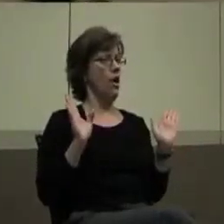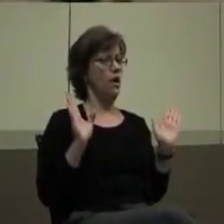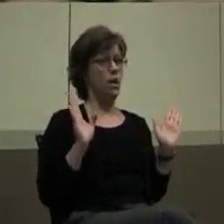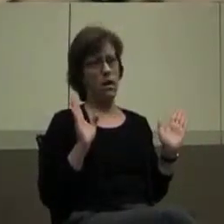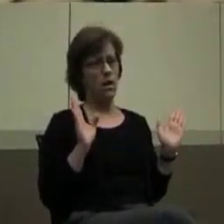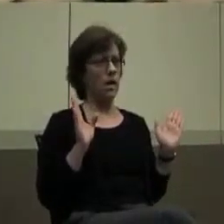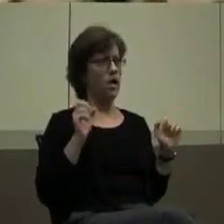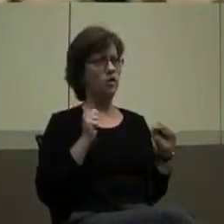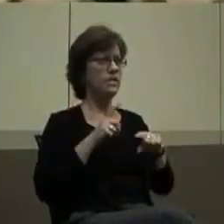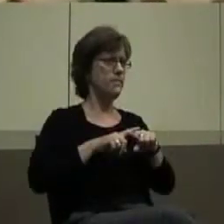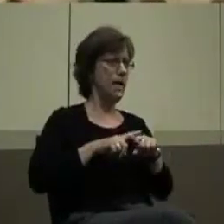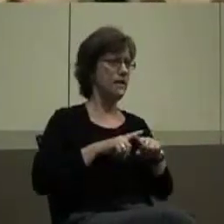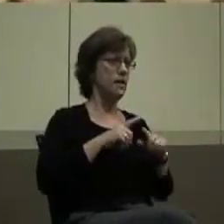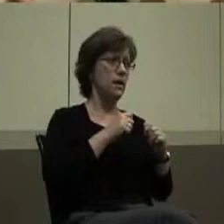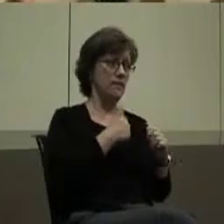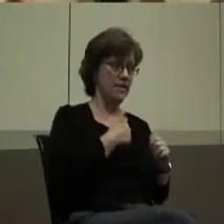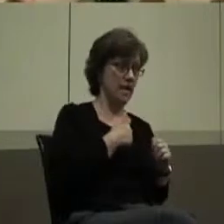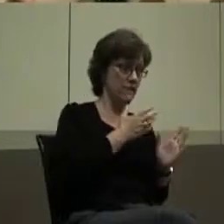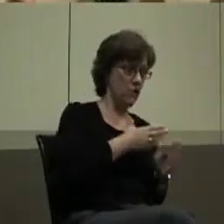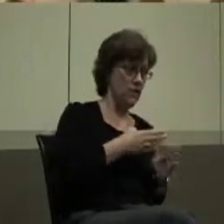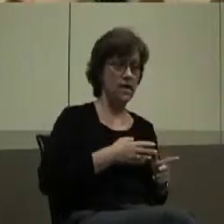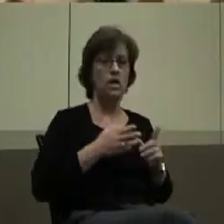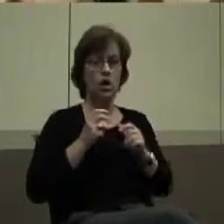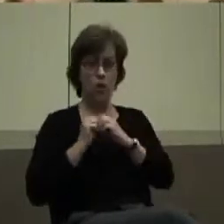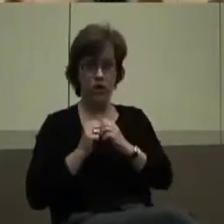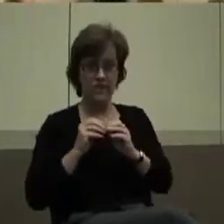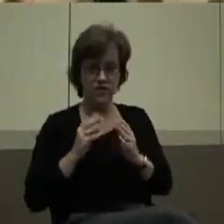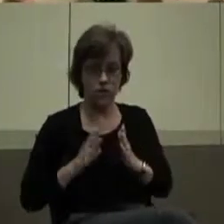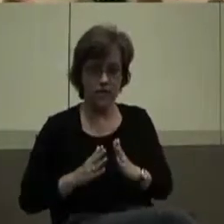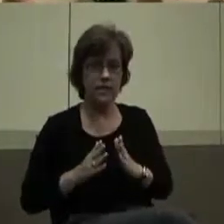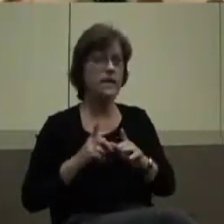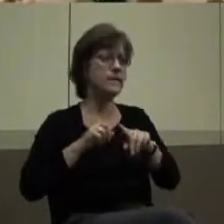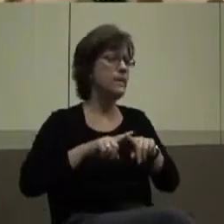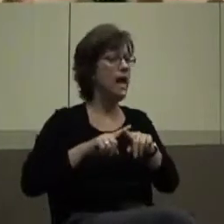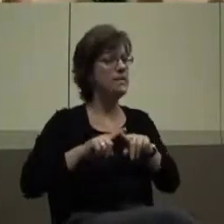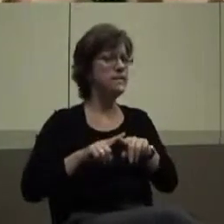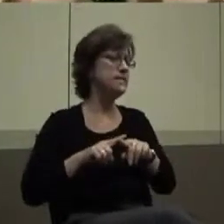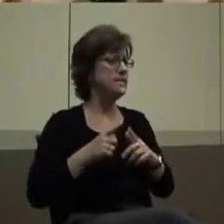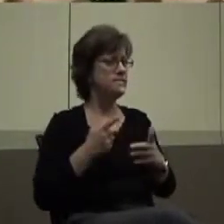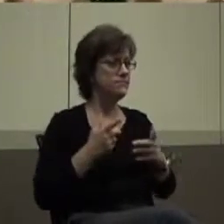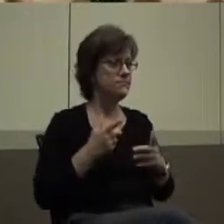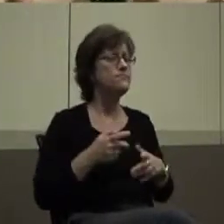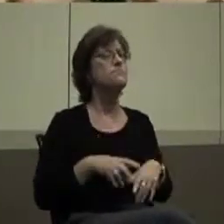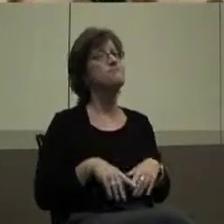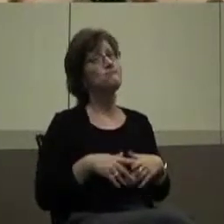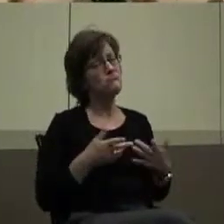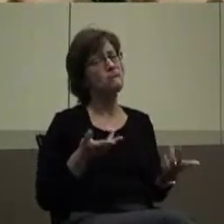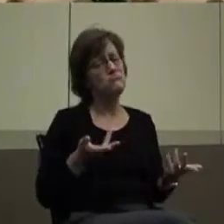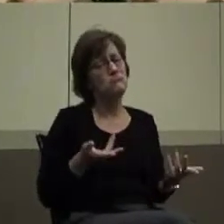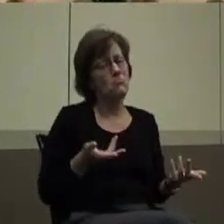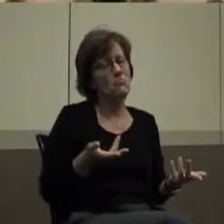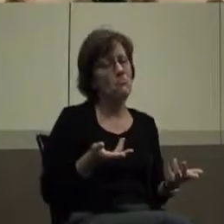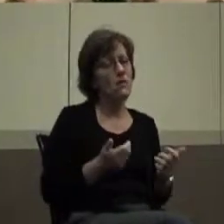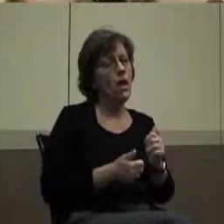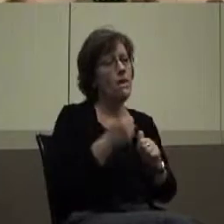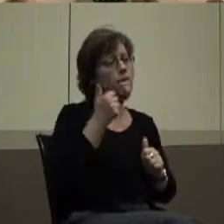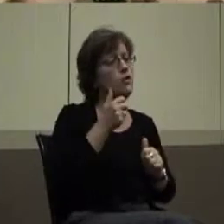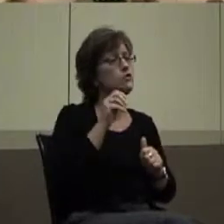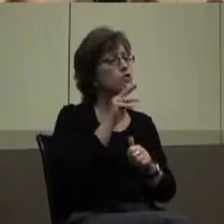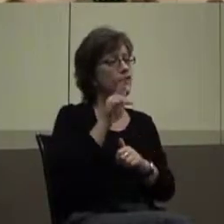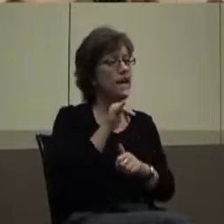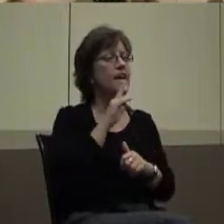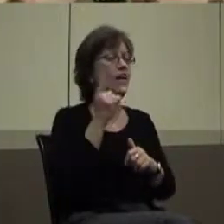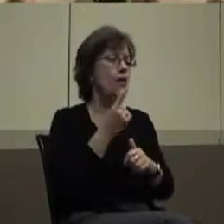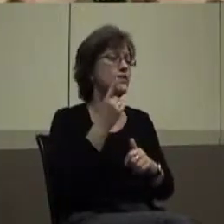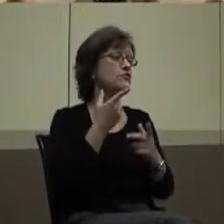it could change in different circumstances, different contexts. Yeah, and you know, most surveys like these, they're trying to force black